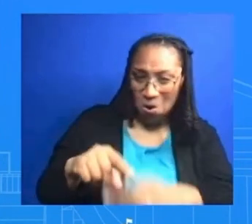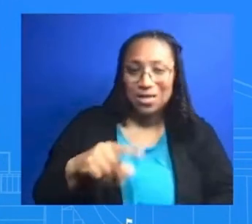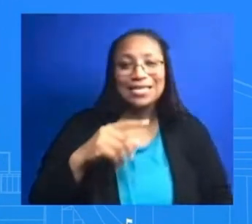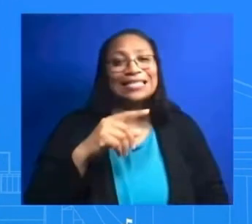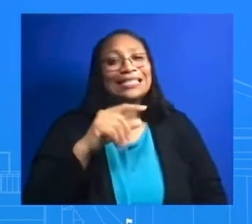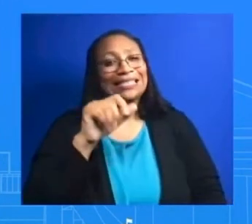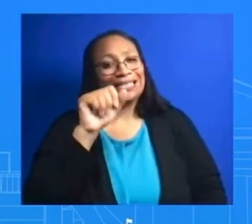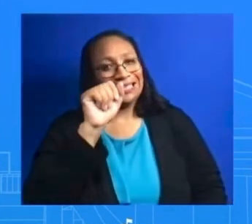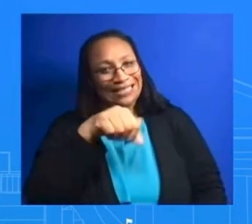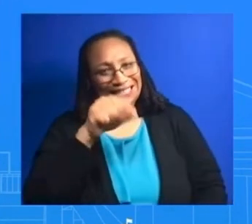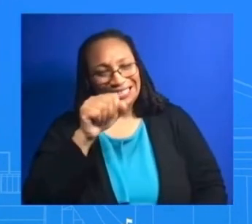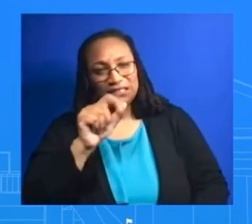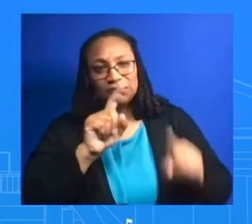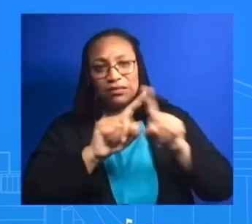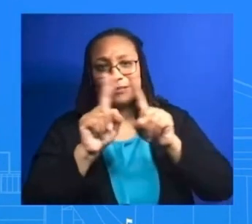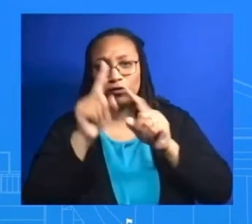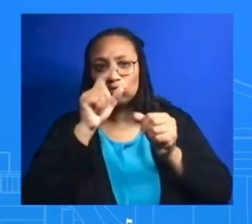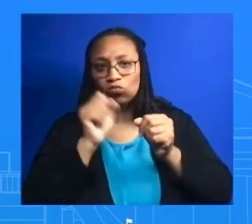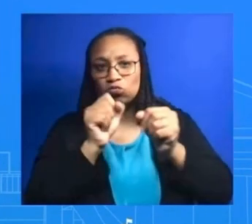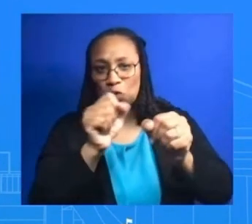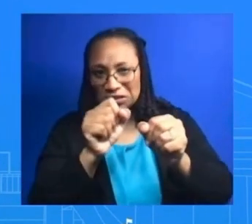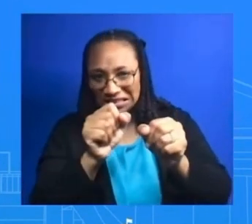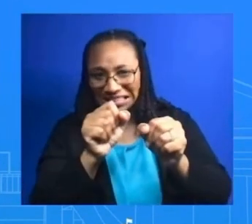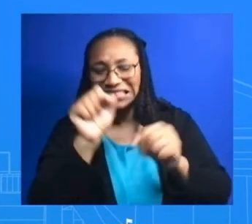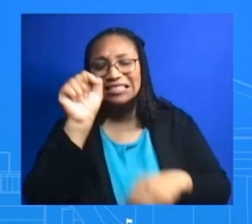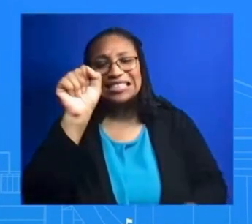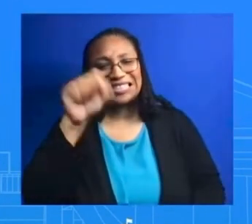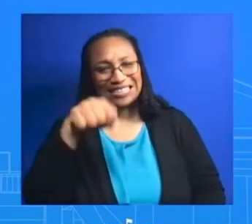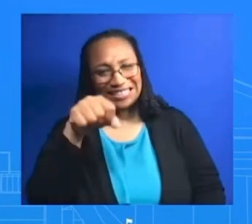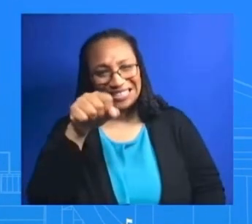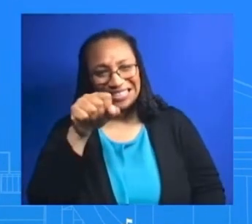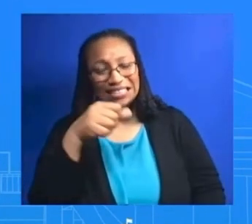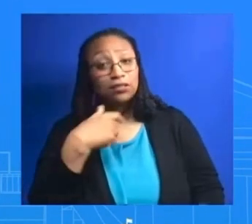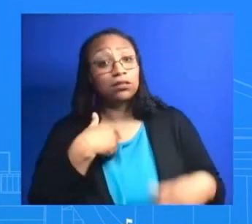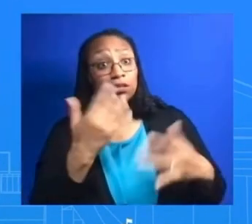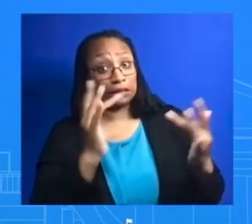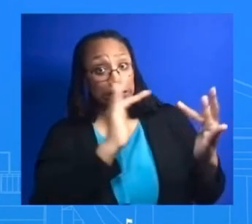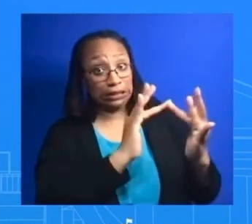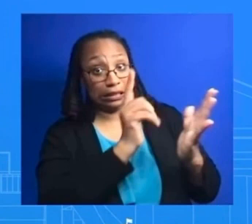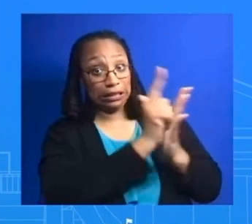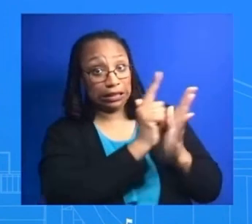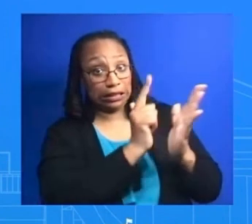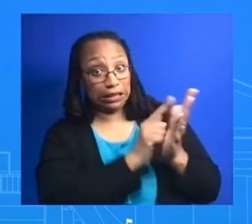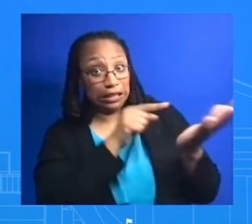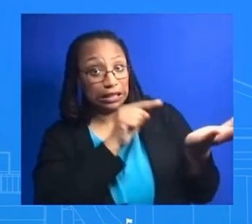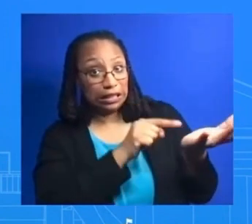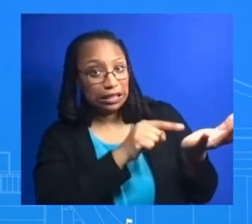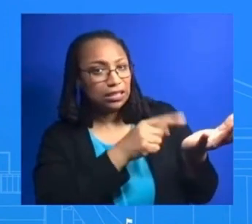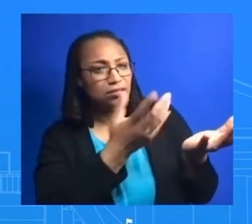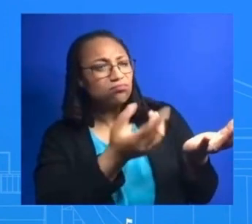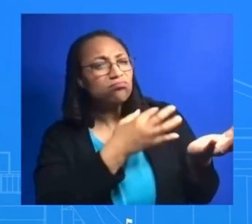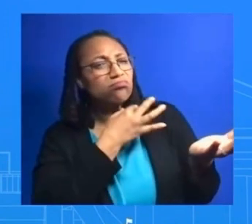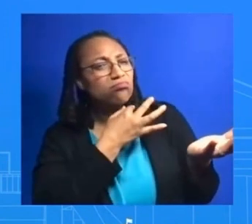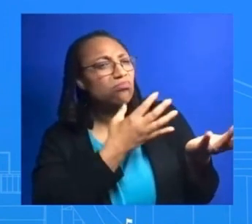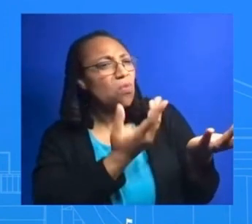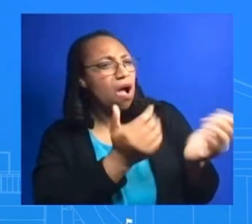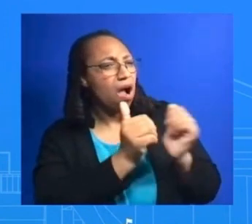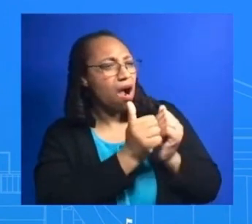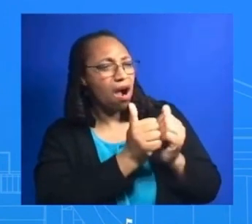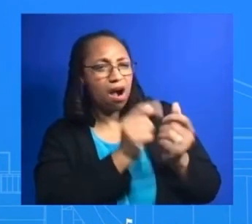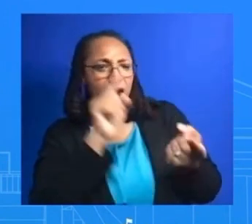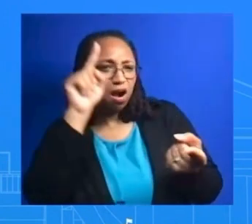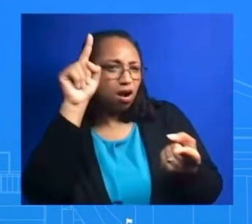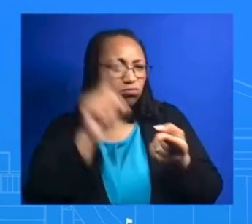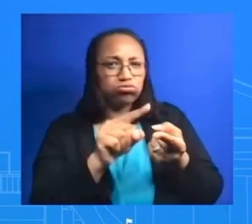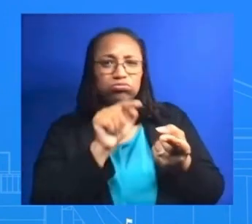look at all available legal authorities to figure out what we can do to provide relief to borrowers. The specific proposal that you discussed was not the